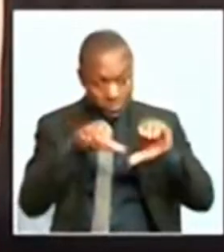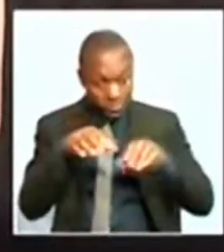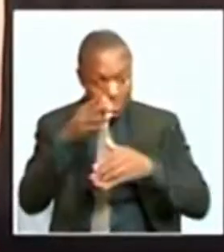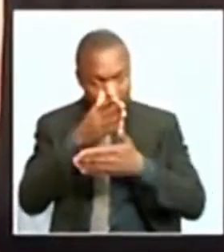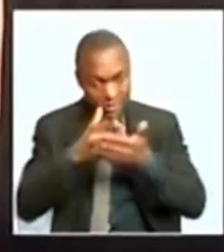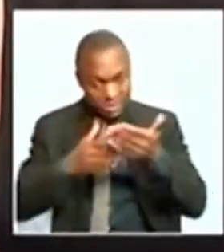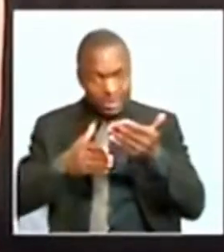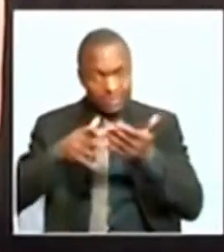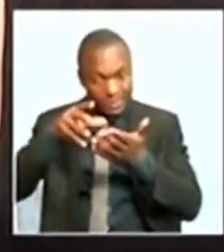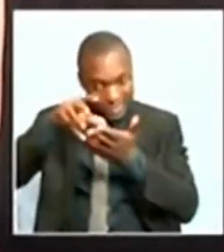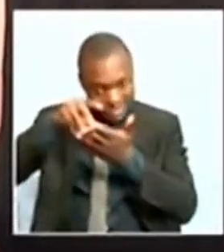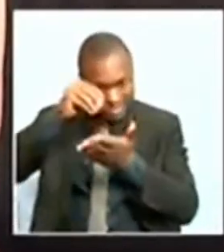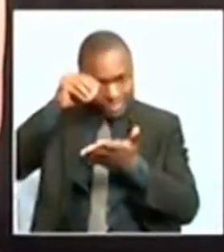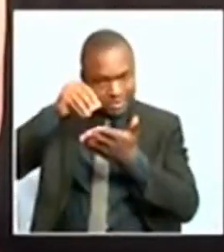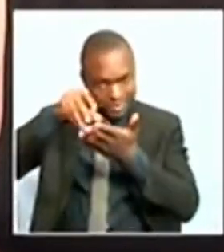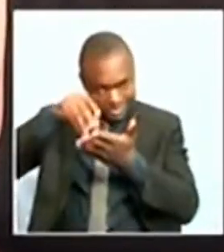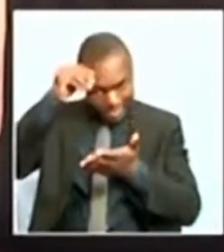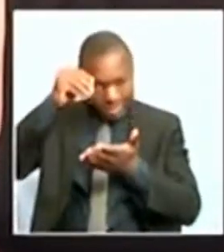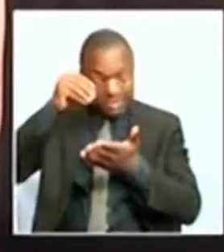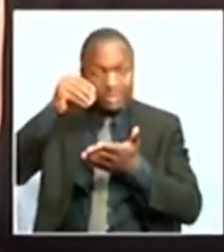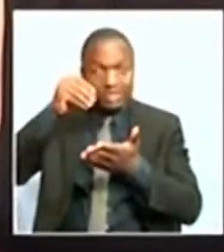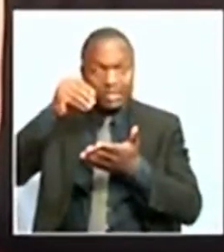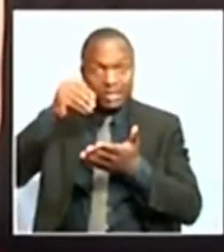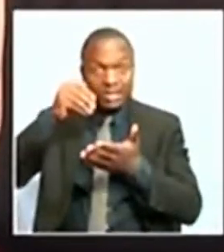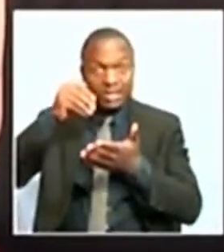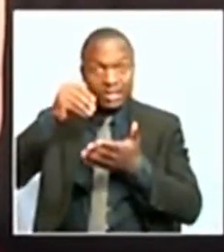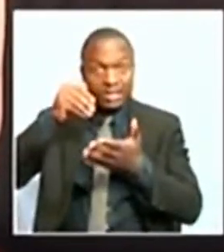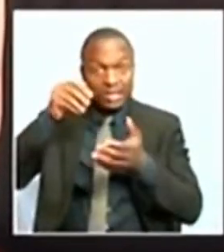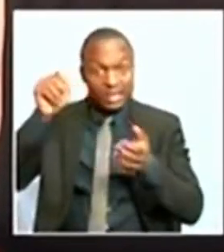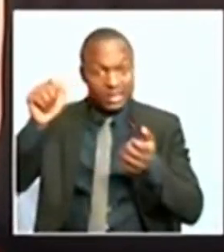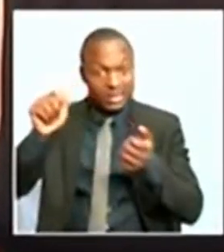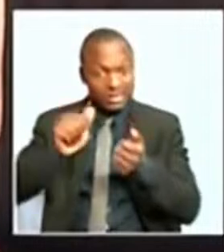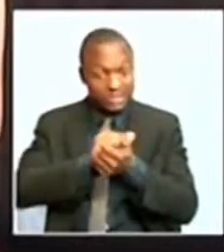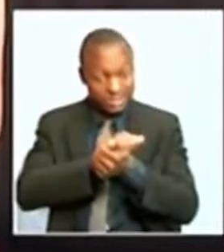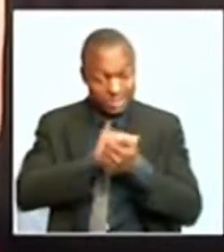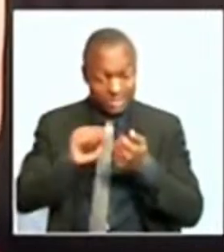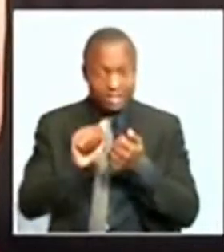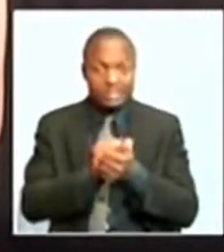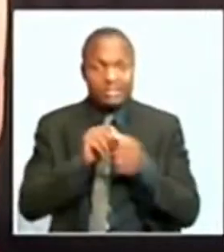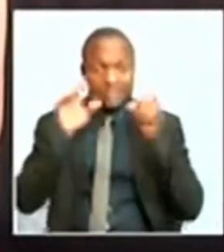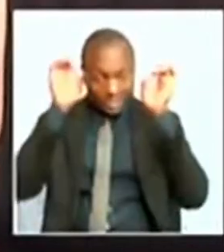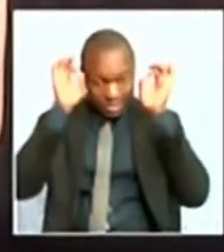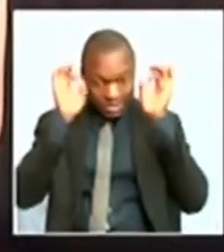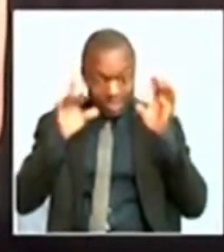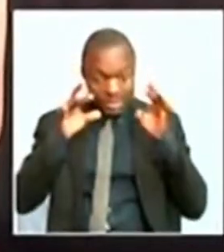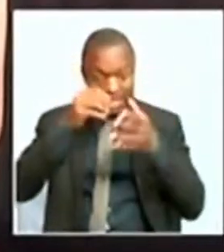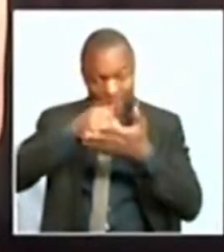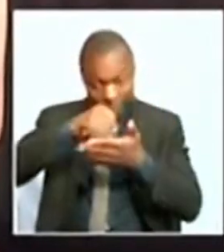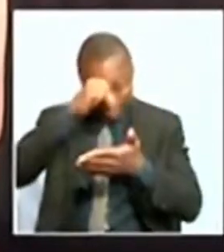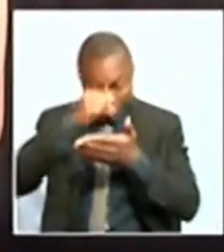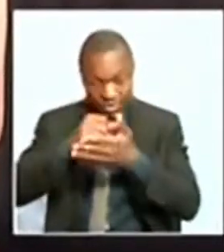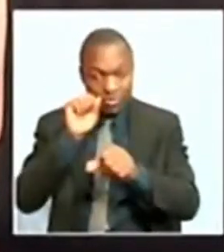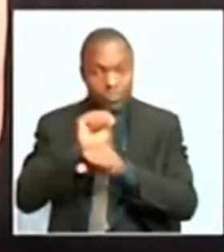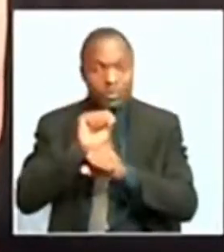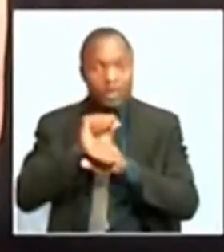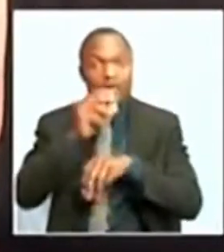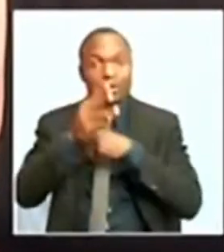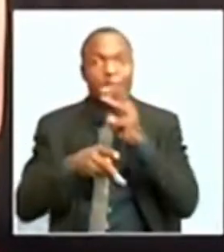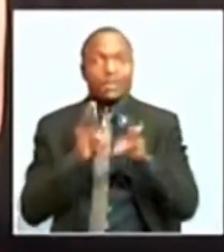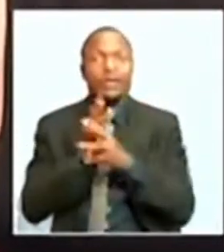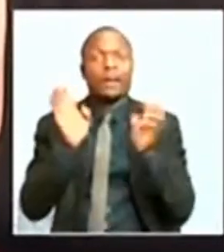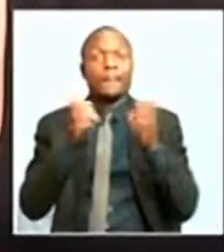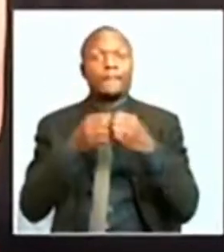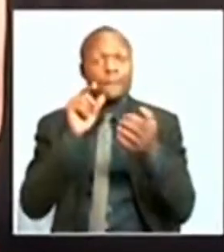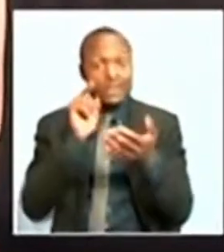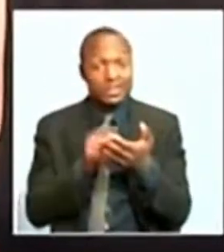is we're calling it a disaster risk finance diagnostic study. We are working with the World Bank. This study